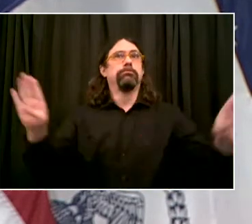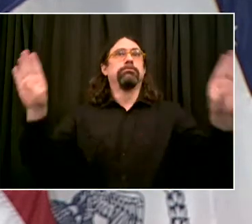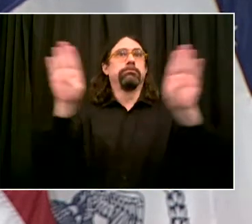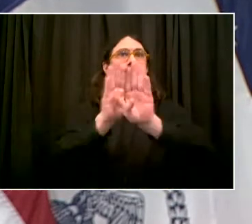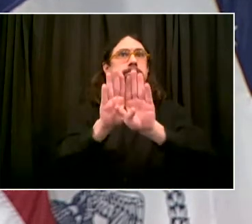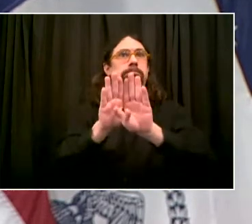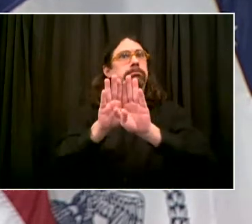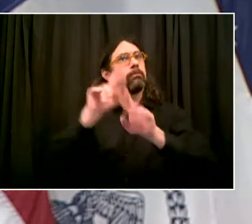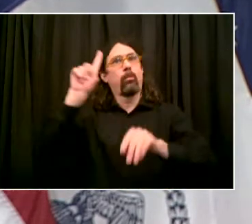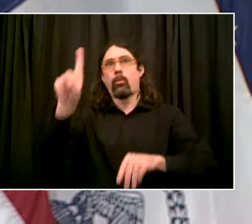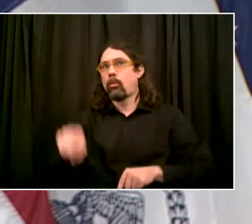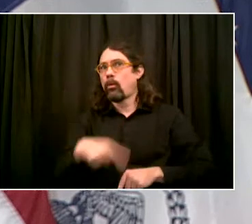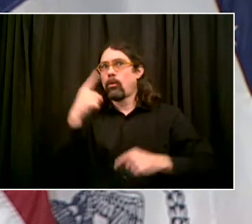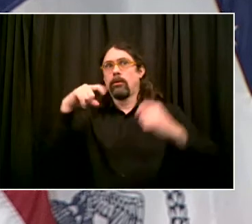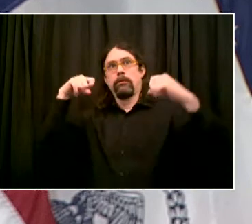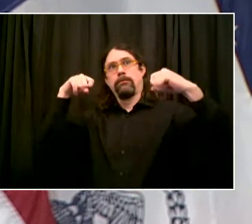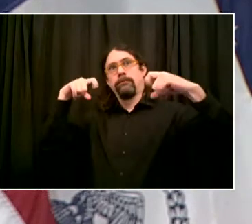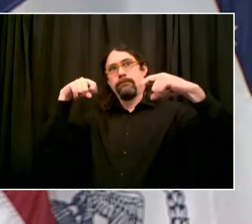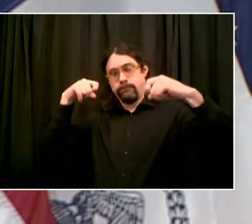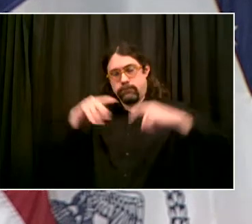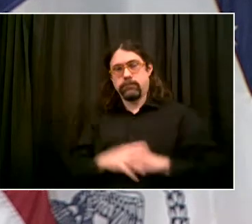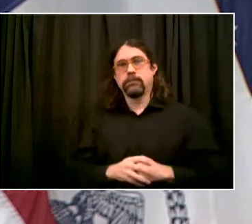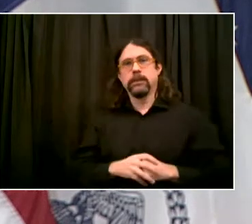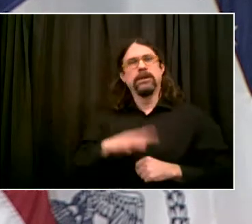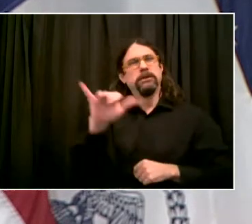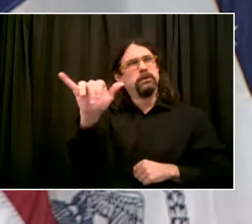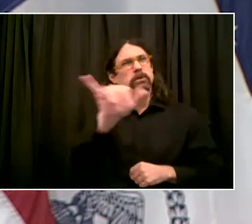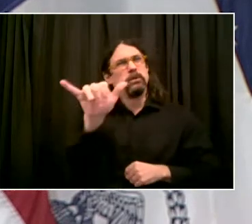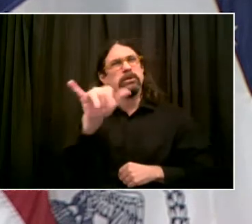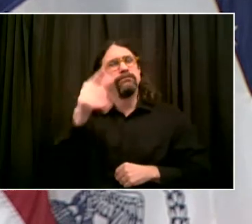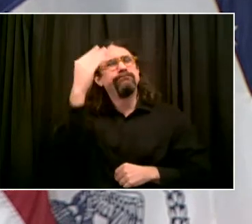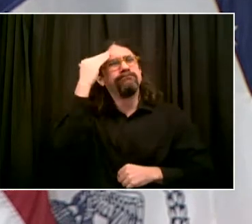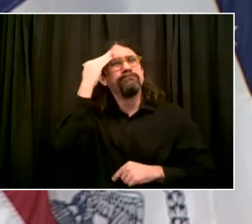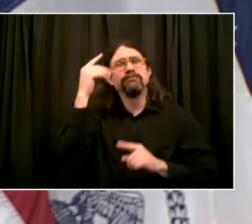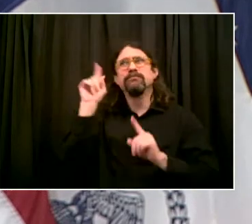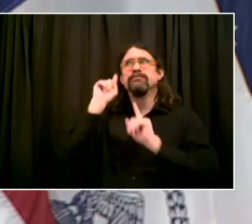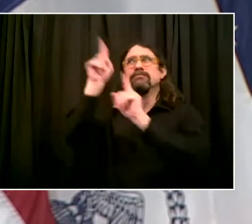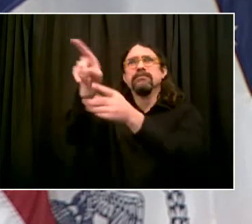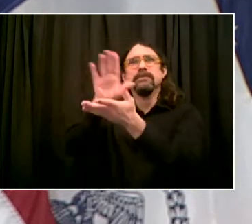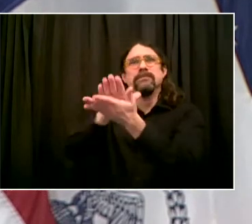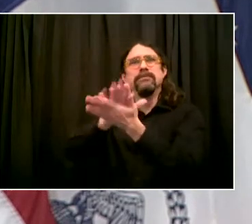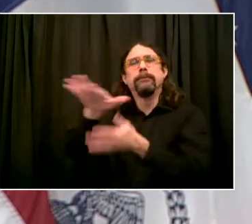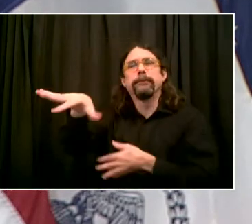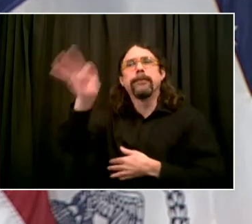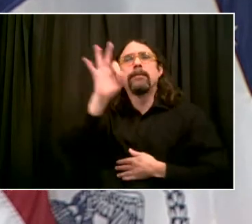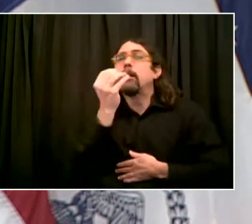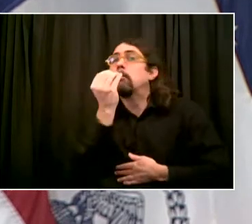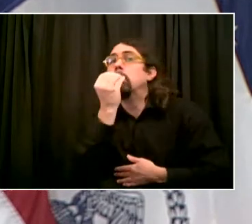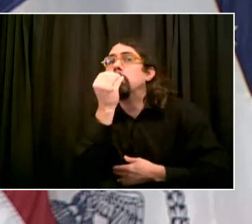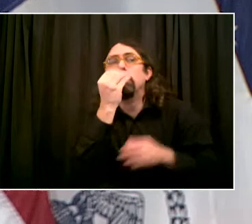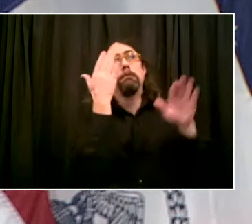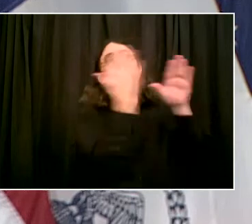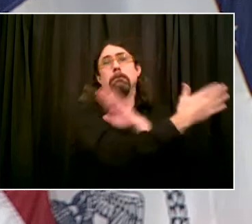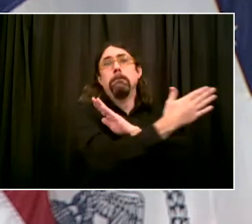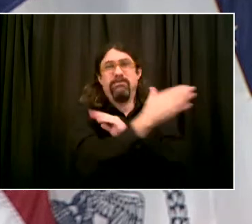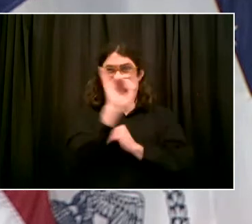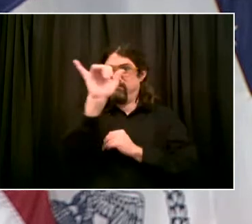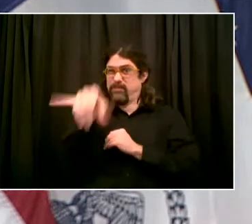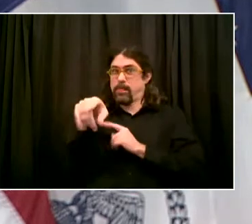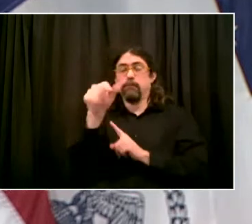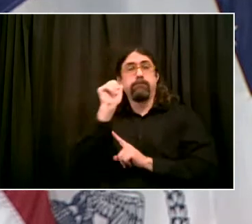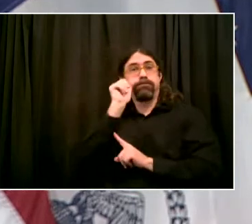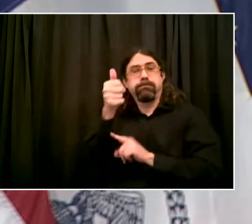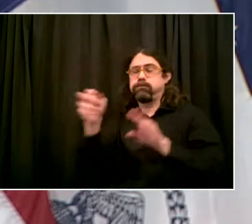Monday. Now again, everyone stay off the roads. We're going to say it 100 times. Please do it for your own